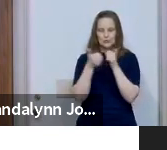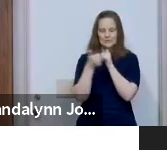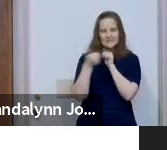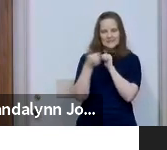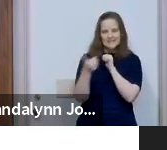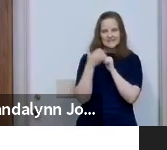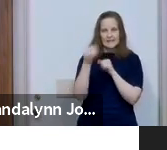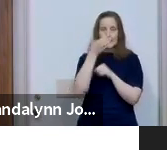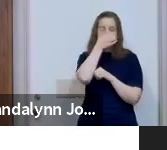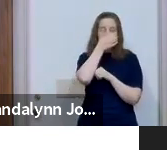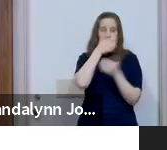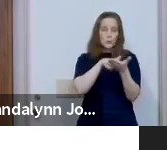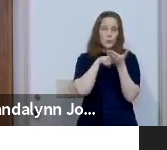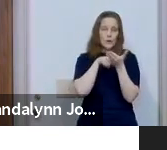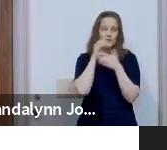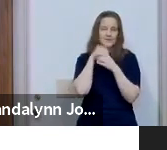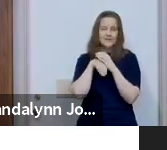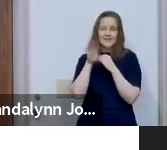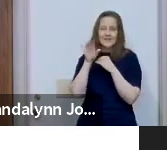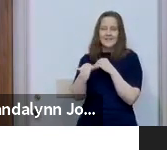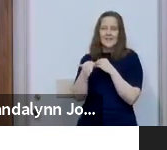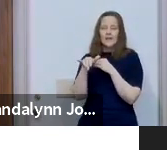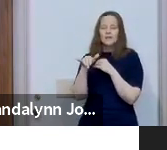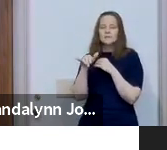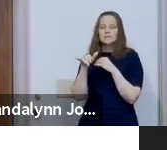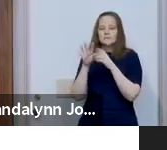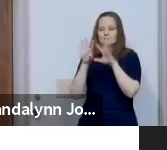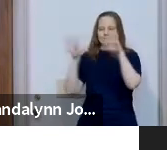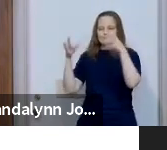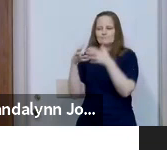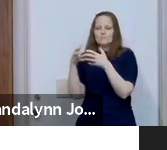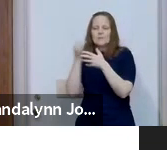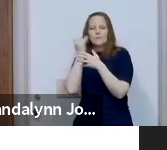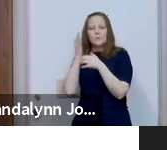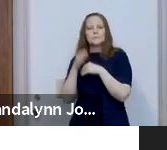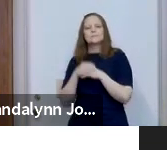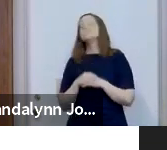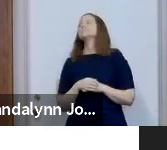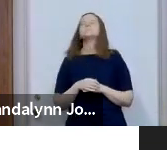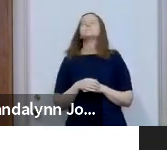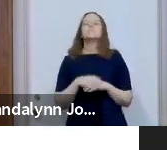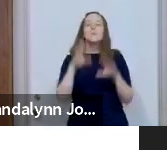masks still required within those congregations, if you will. The hope